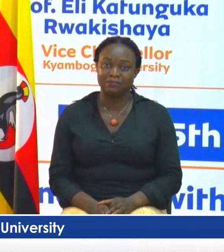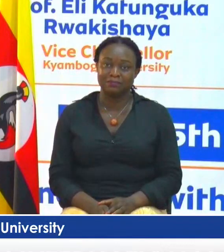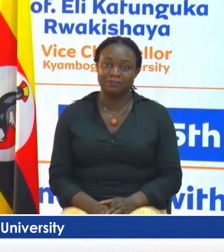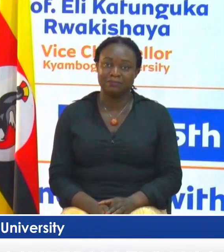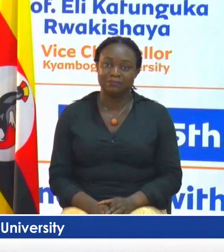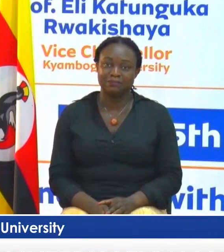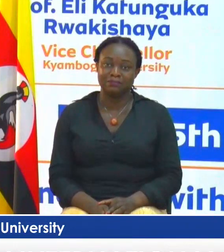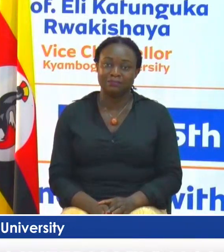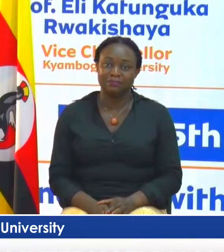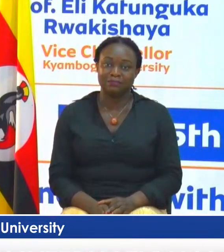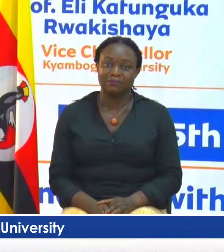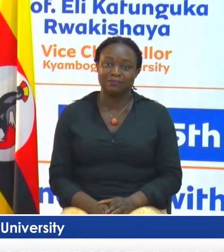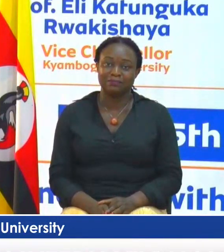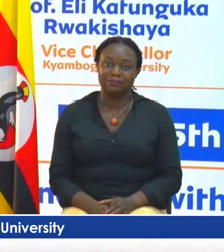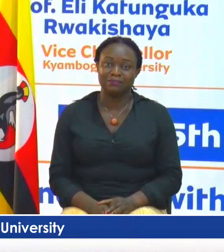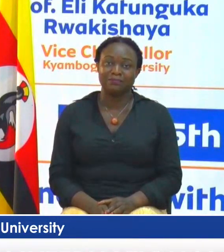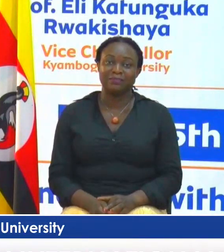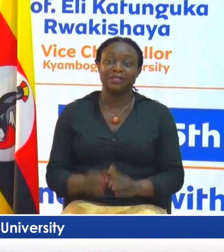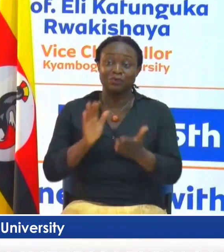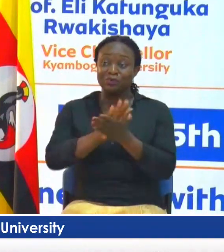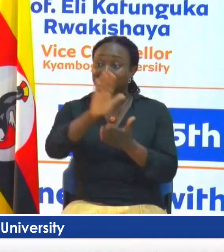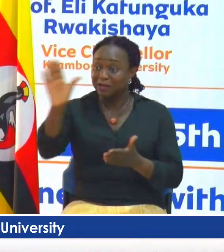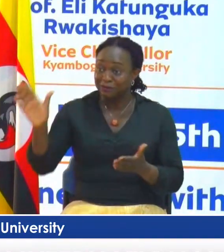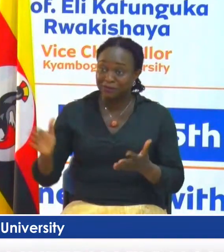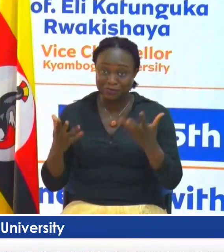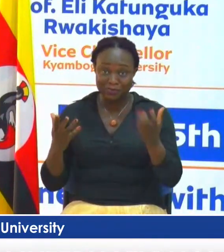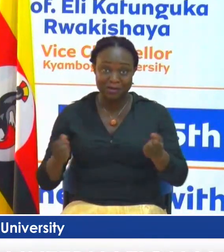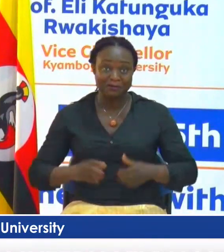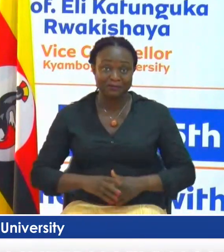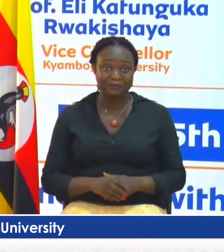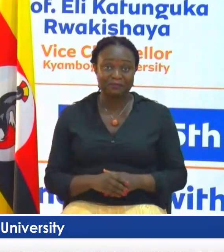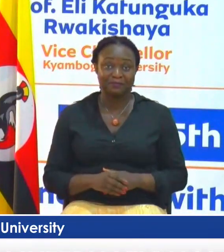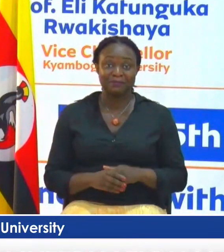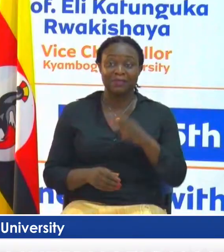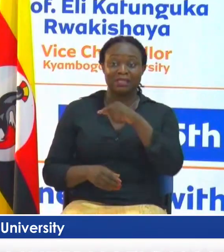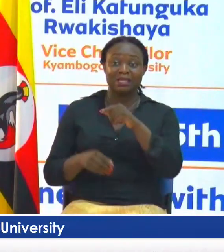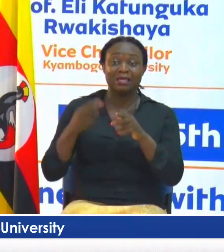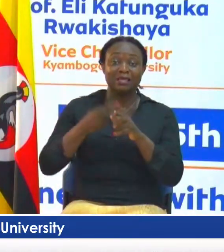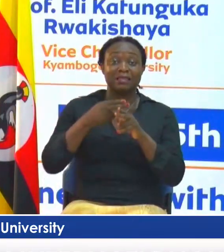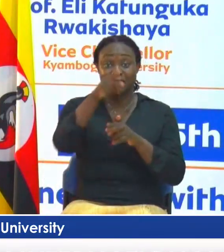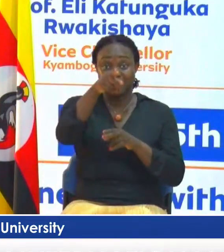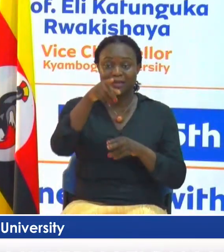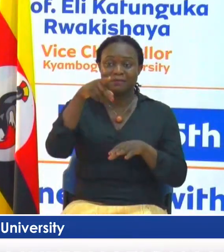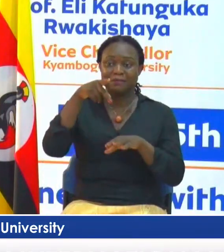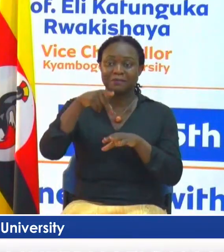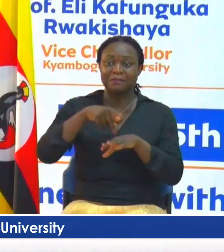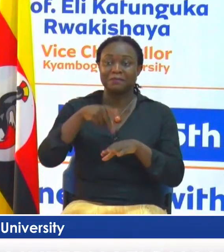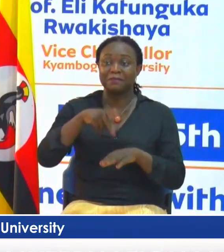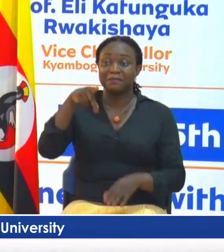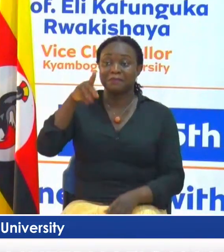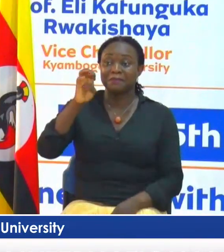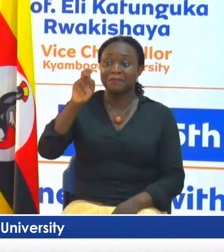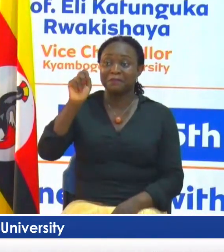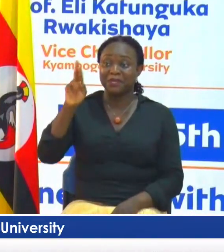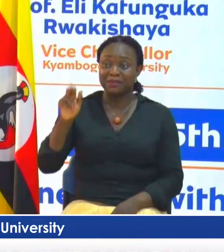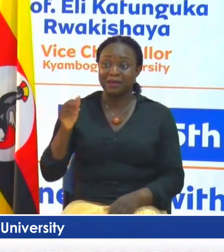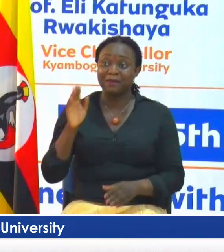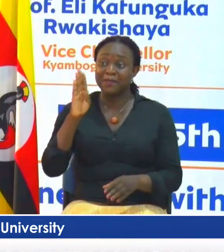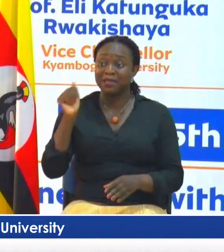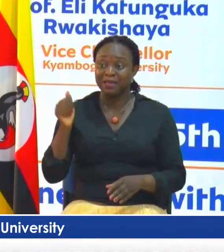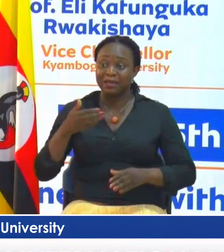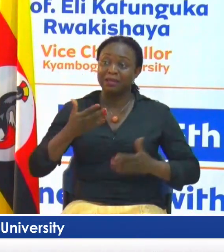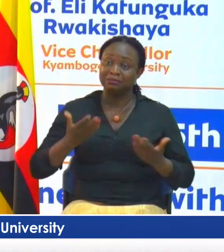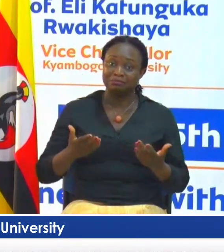Yes, thank you very much. Good afternoon, everyone. Mungfeni Peter is my name, offering bachelor in chemical engineering,